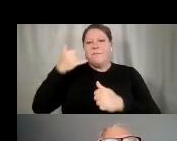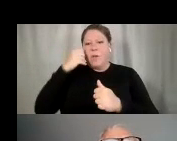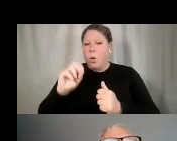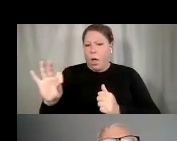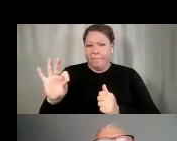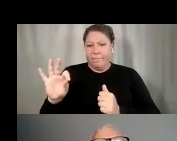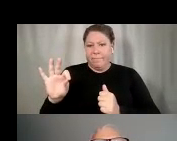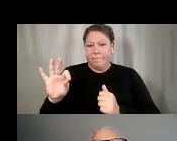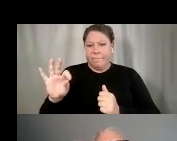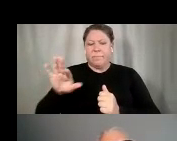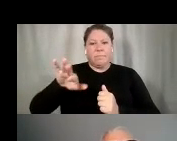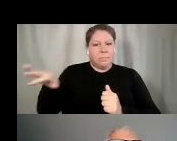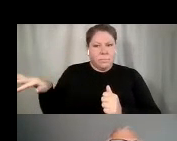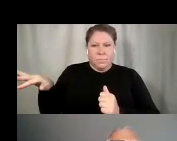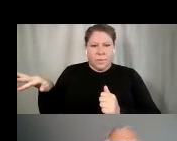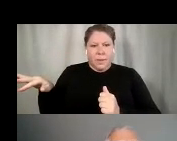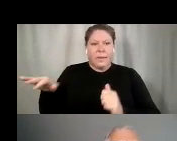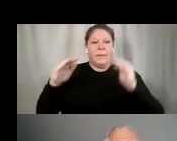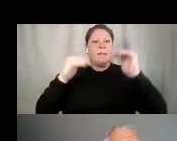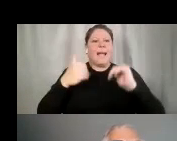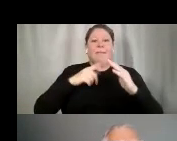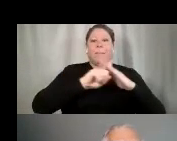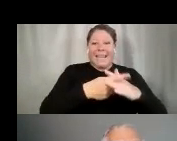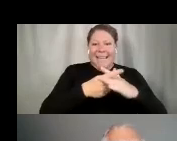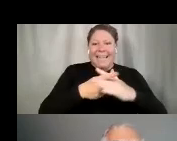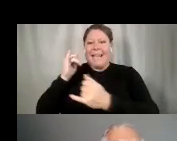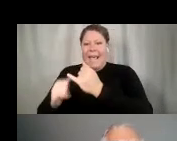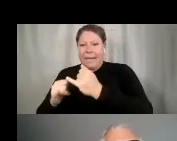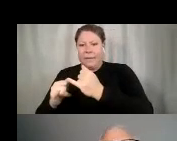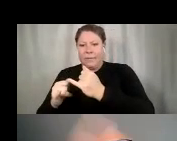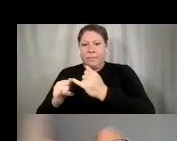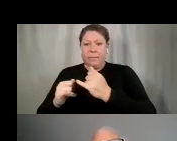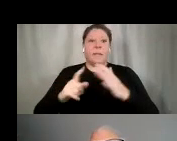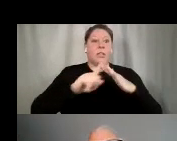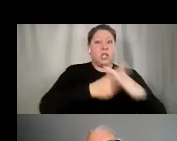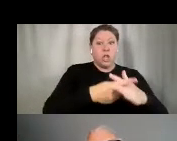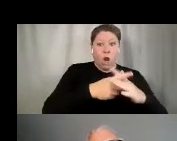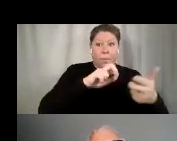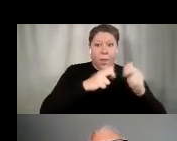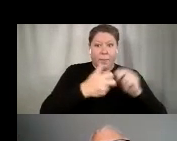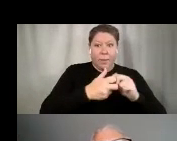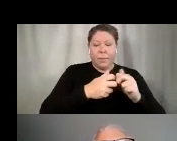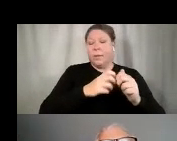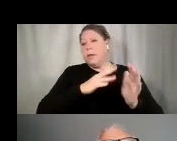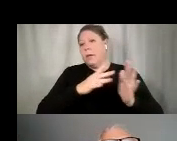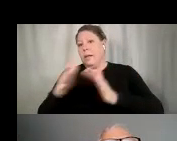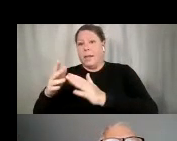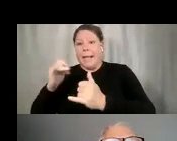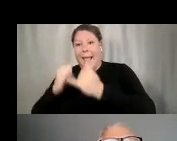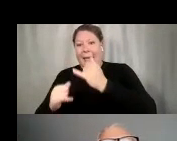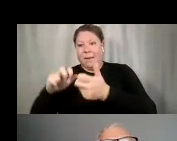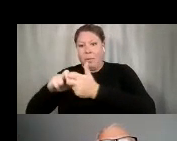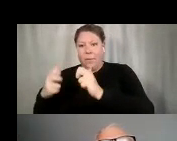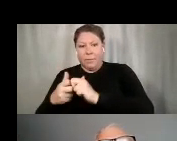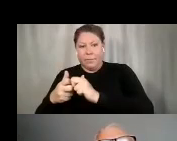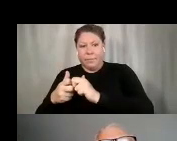distractions. Have a beginning and end. Have a place that you're gonna start your problem and where you're gonna end your problem, and then have some time